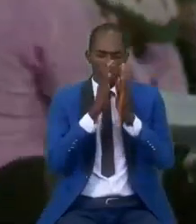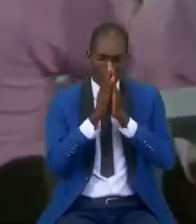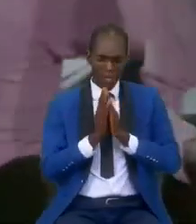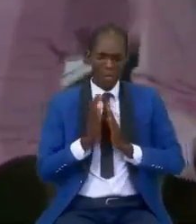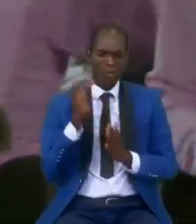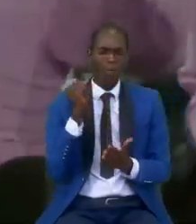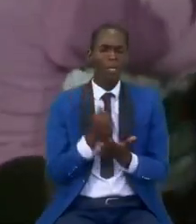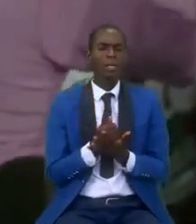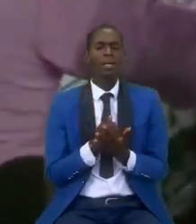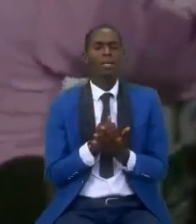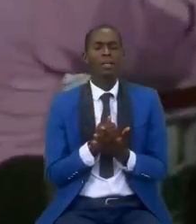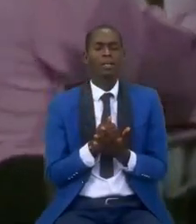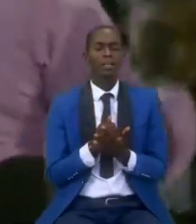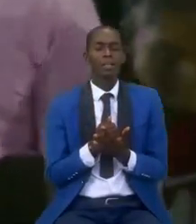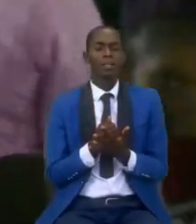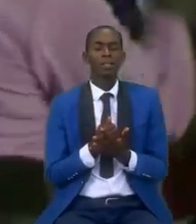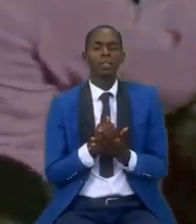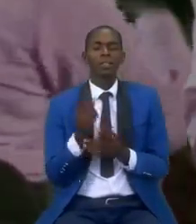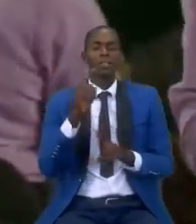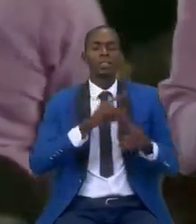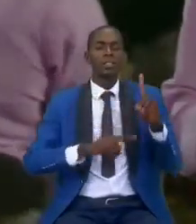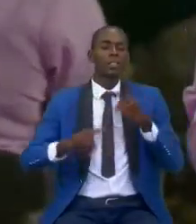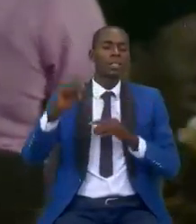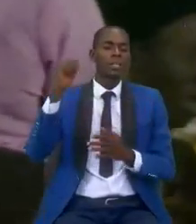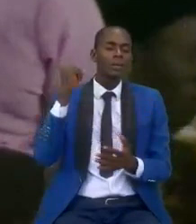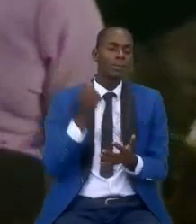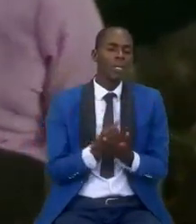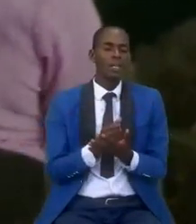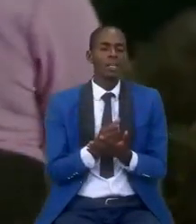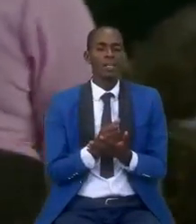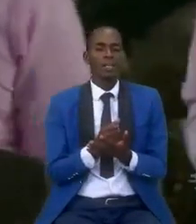Amen. I am saved.